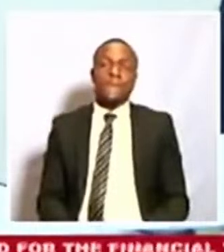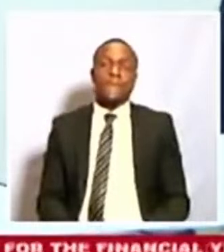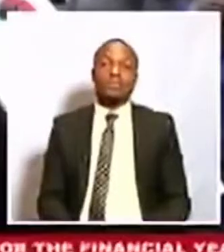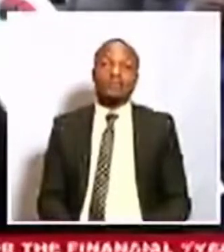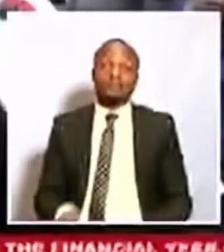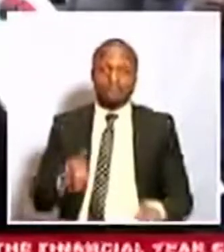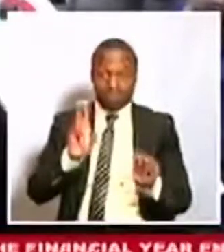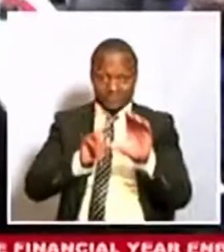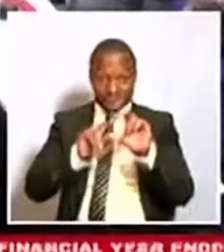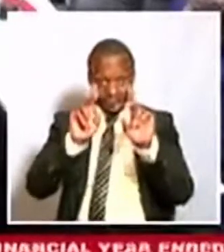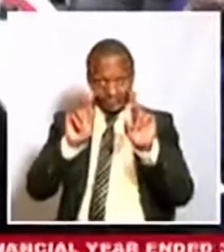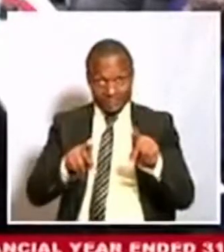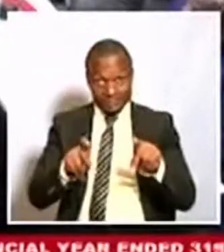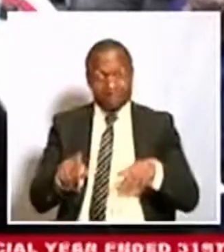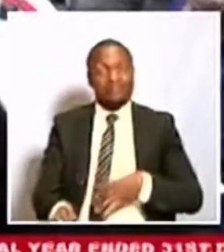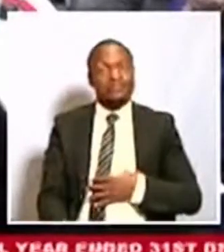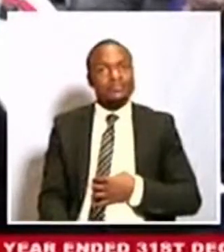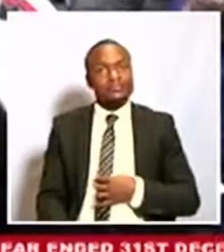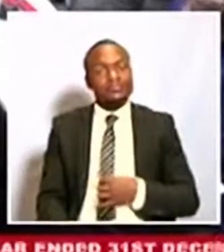you, Chair. Chair,